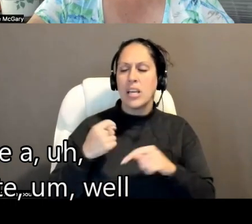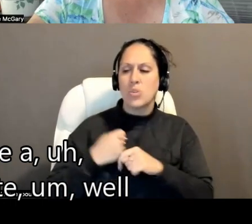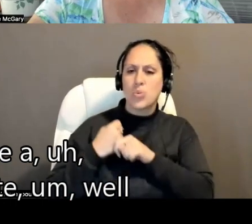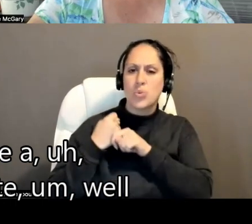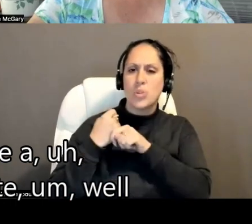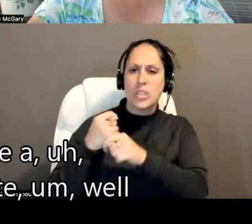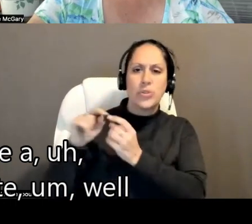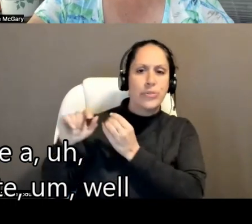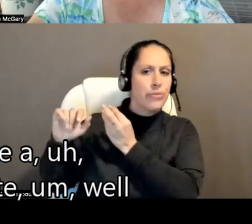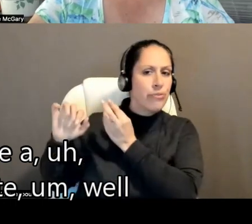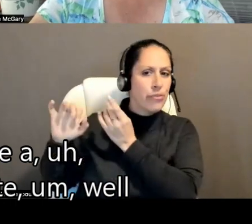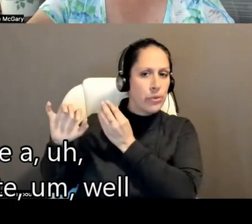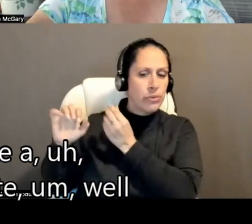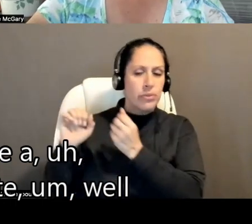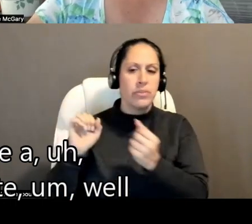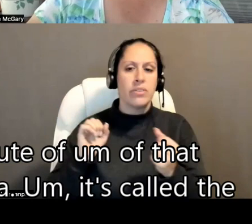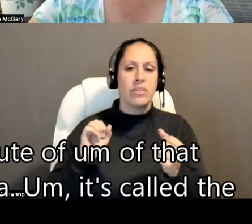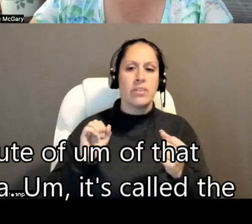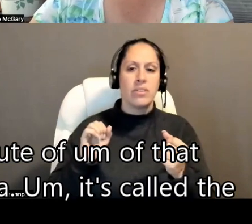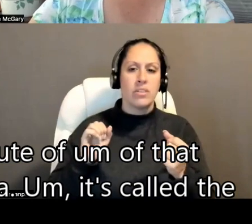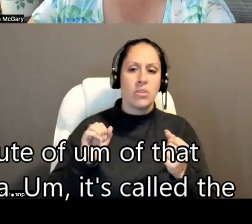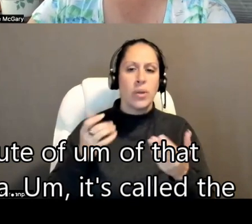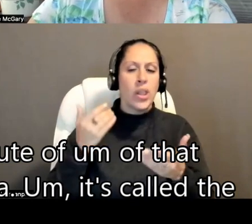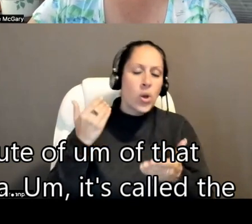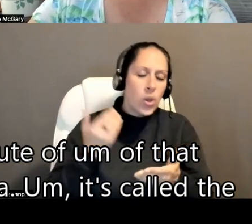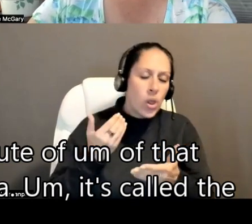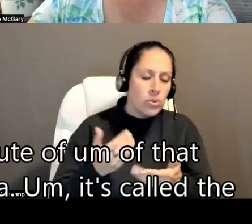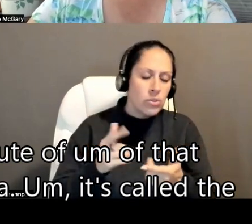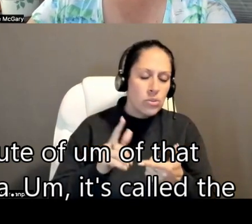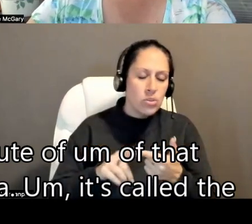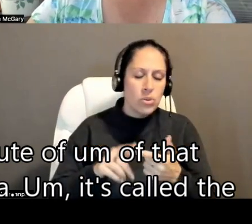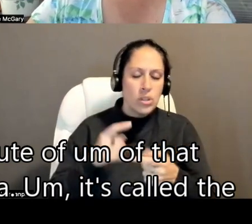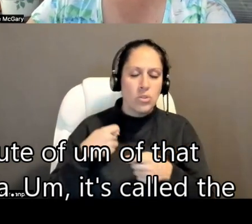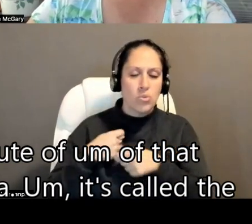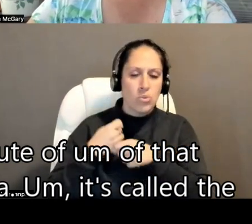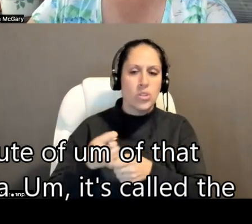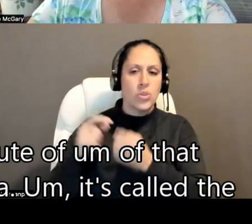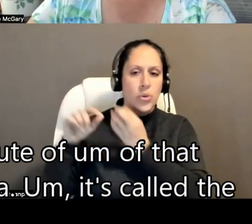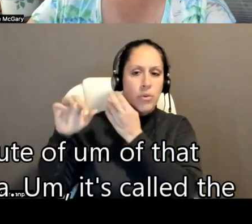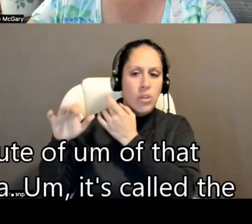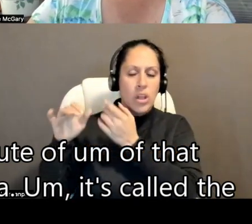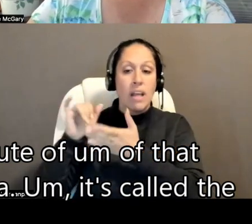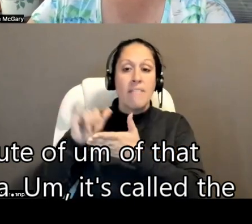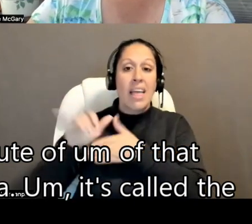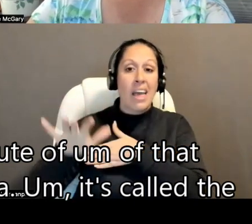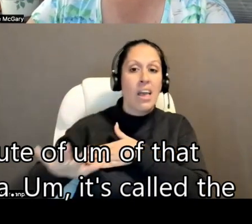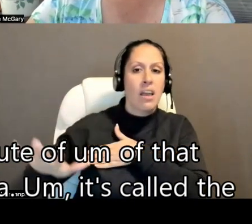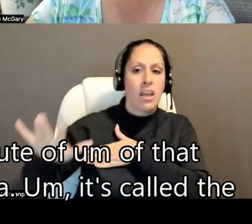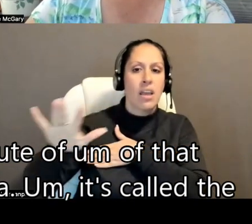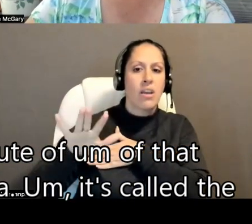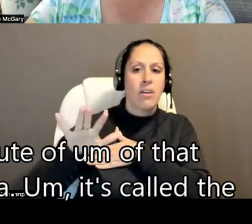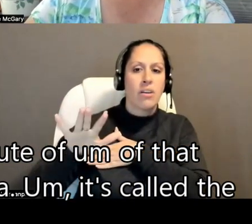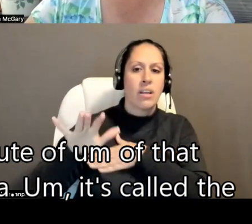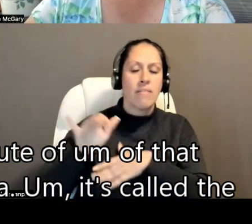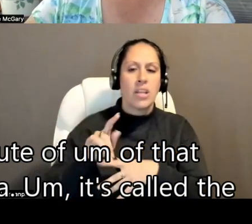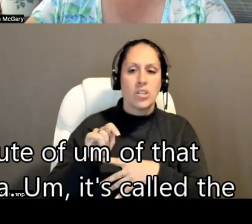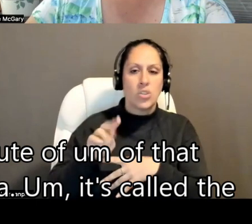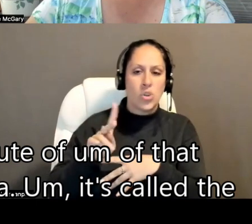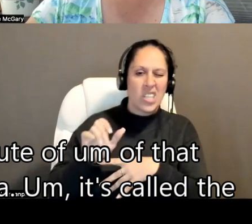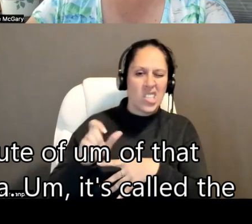traditional flute, well, close to a traditional flute of that area, of the Turkish